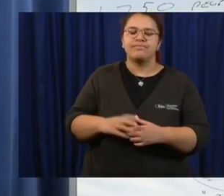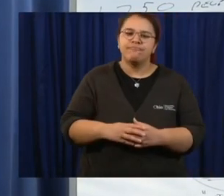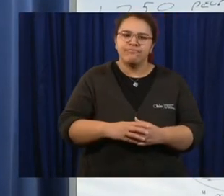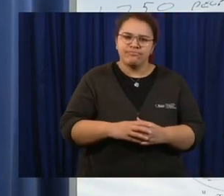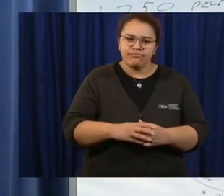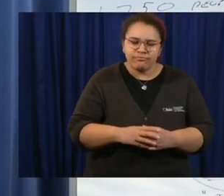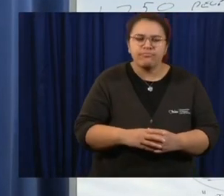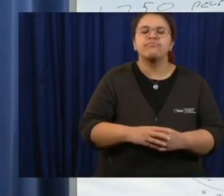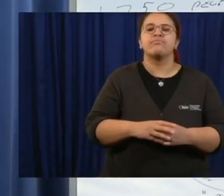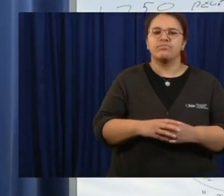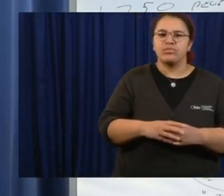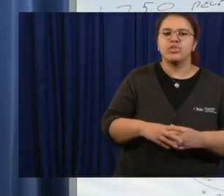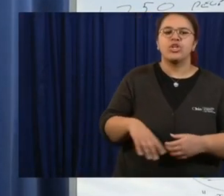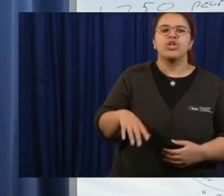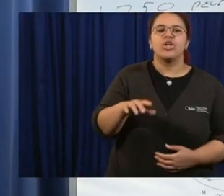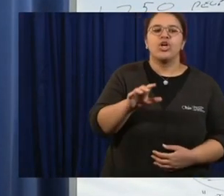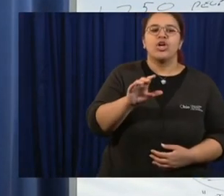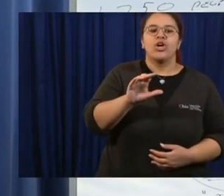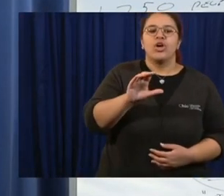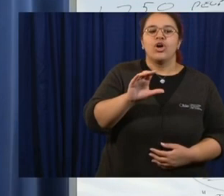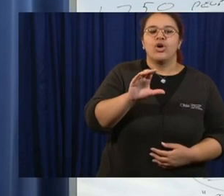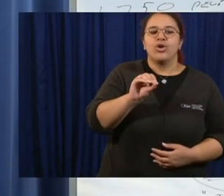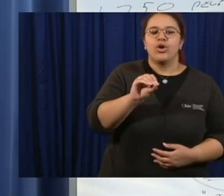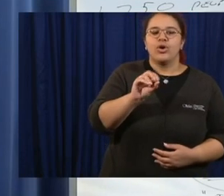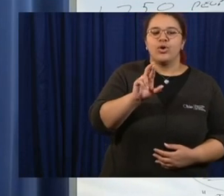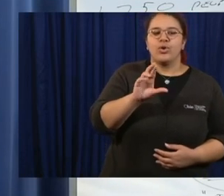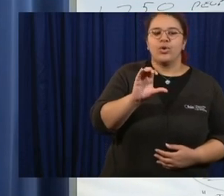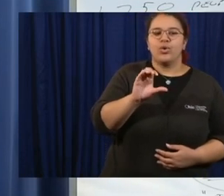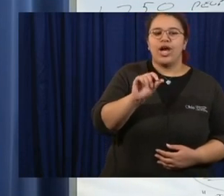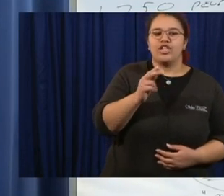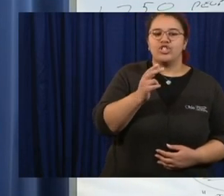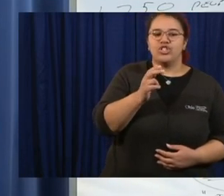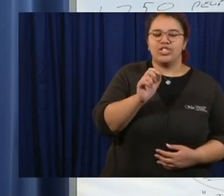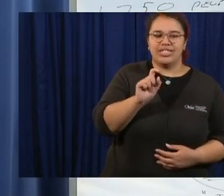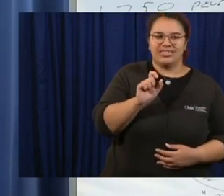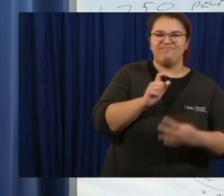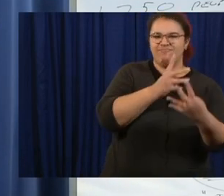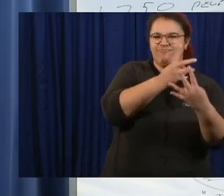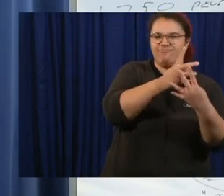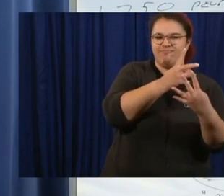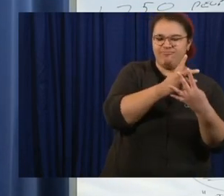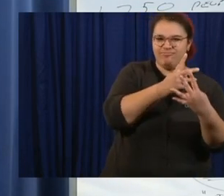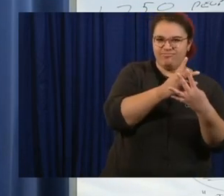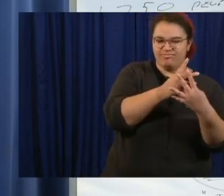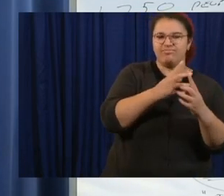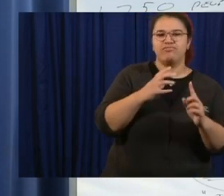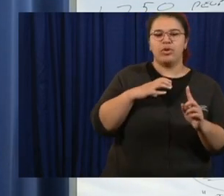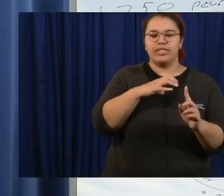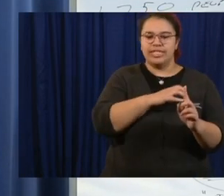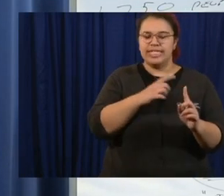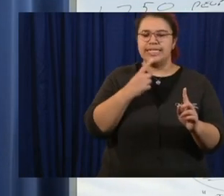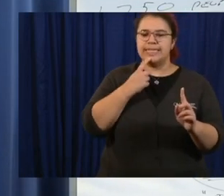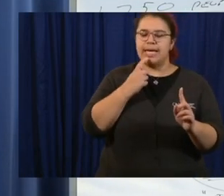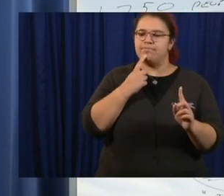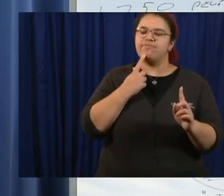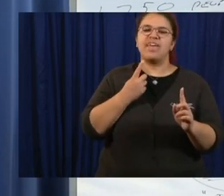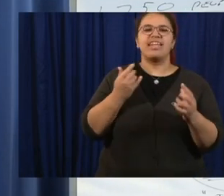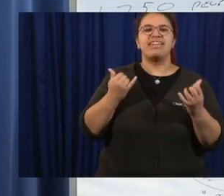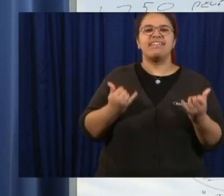that serves multiple counties. They announced today that they're going to stop accepting inmates because they need space to